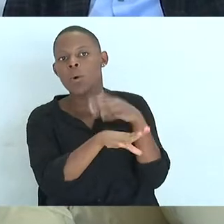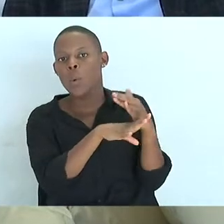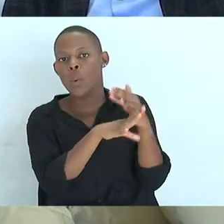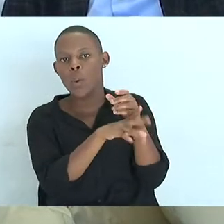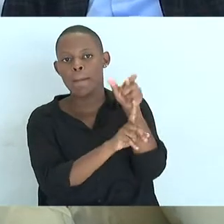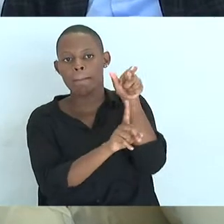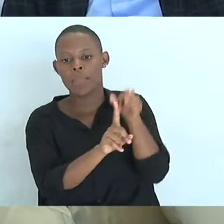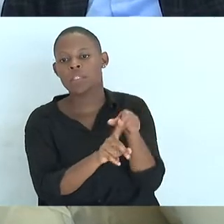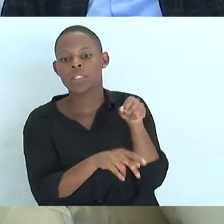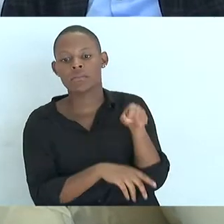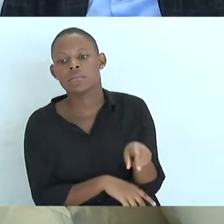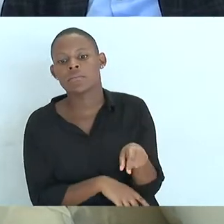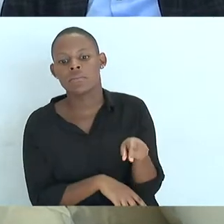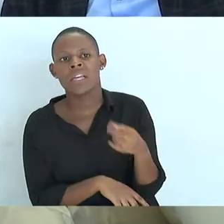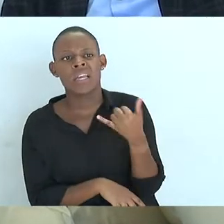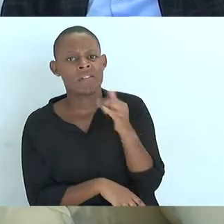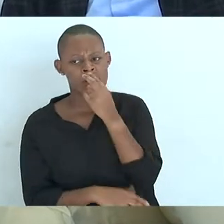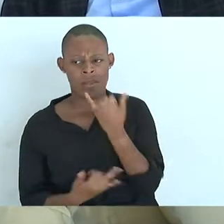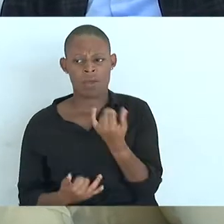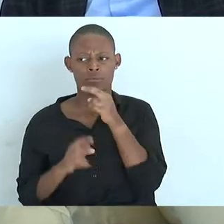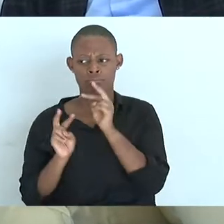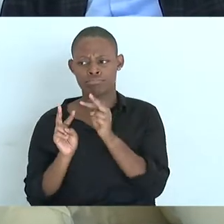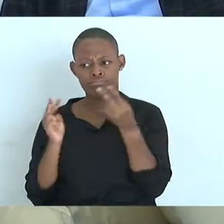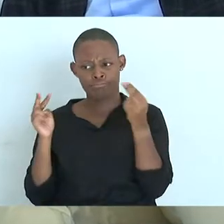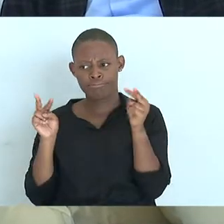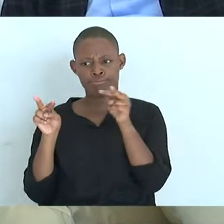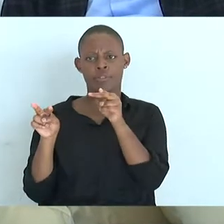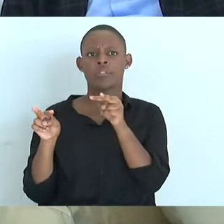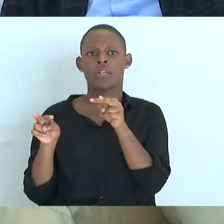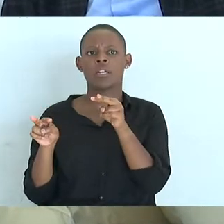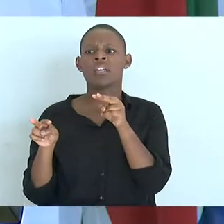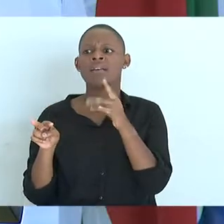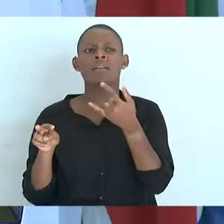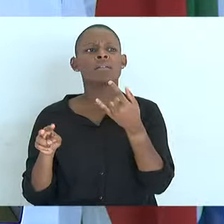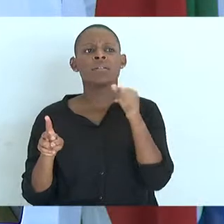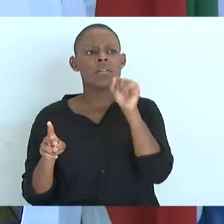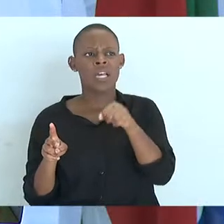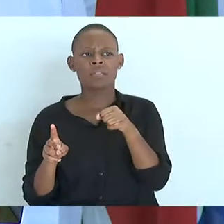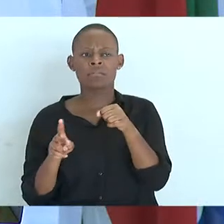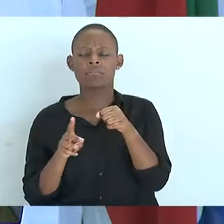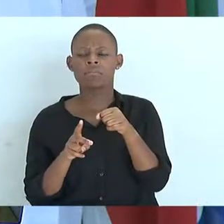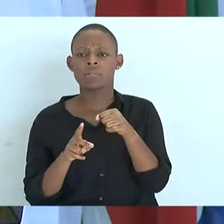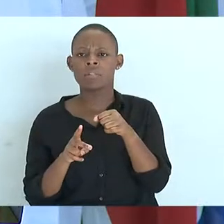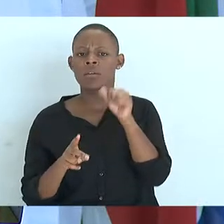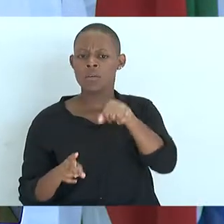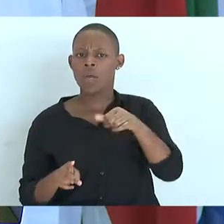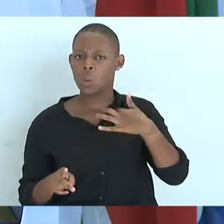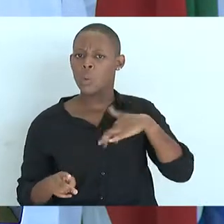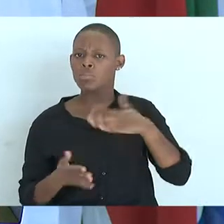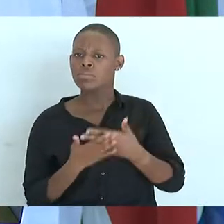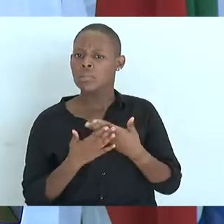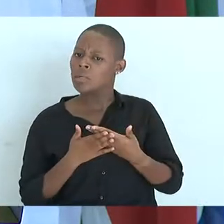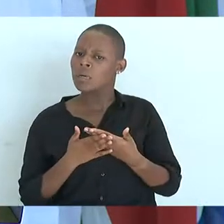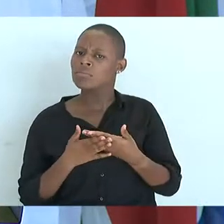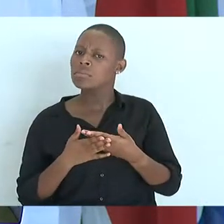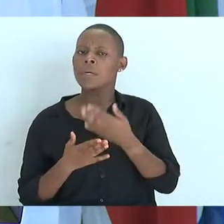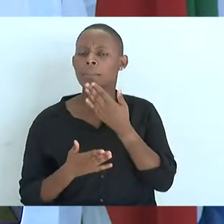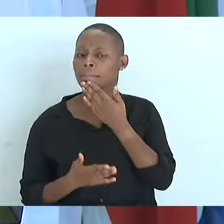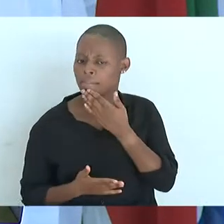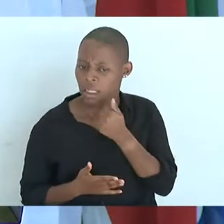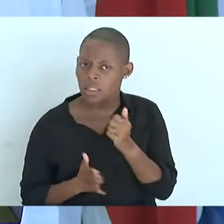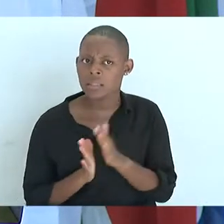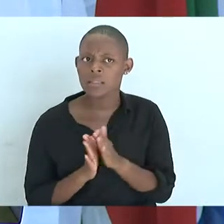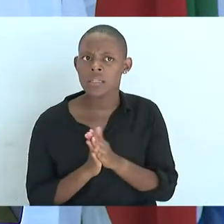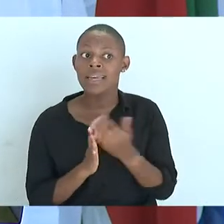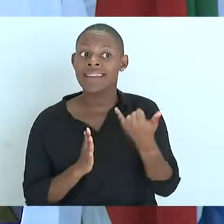Uma ubukake labo bantu bathi we are more than willing to be given land. Ningabona ukuthi